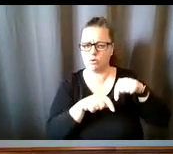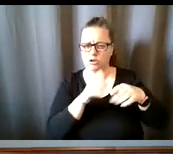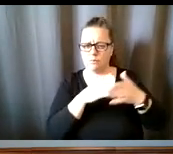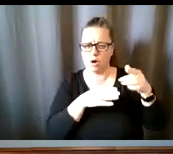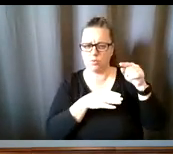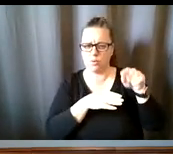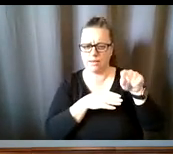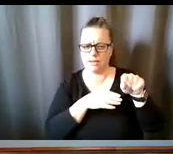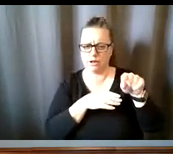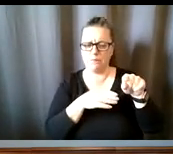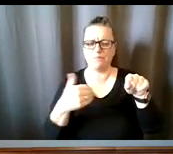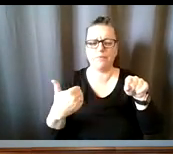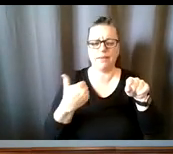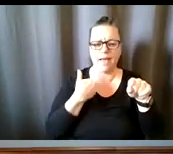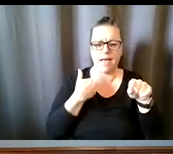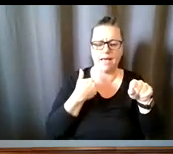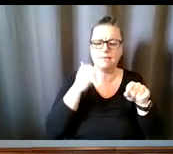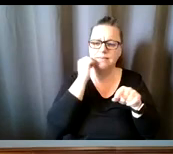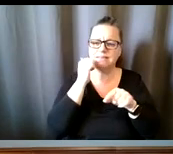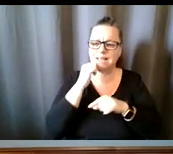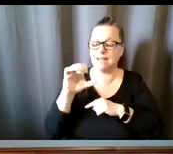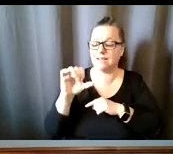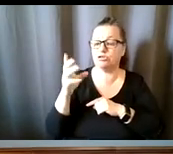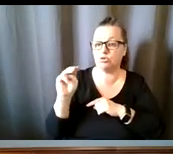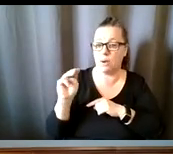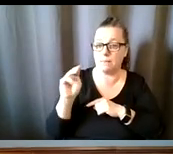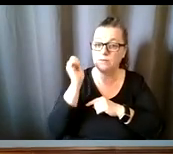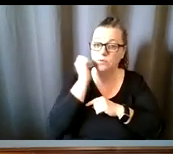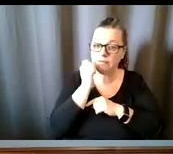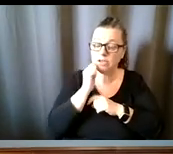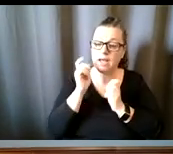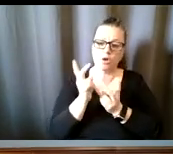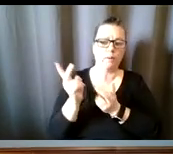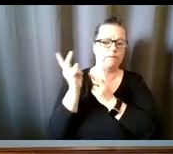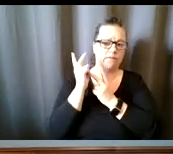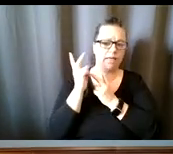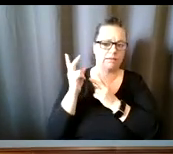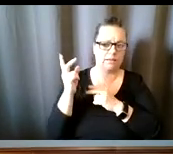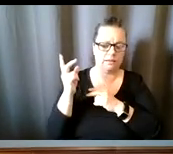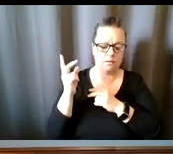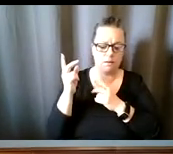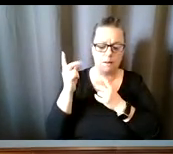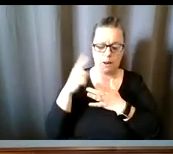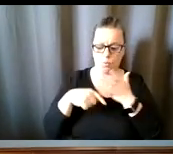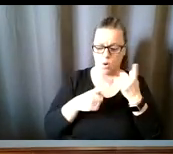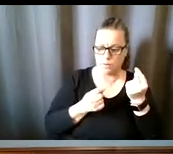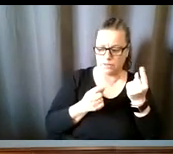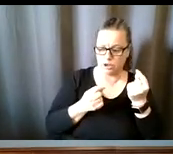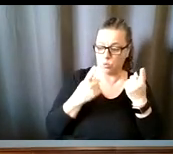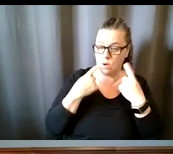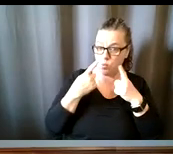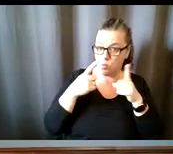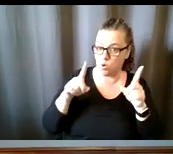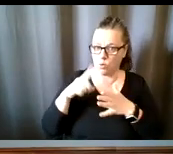here where it has the daily Scrum. So on a daily basis, you're reflecting back, what did we do, what worked, what didn't work, and